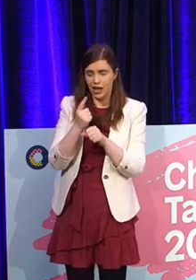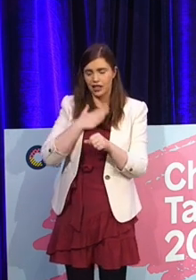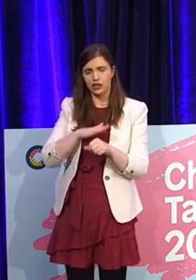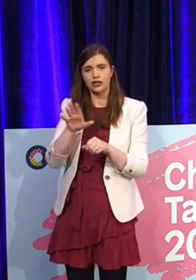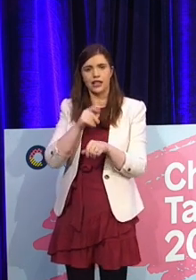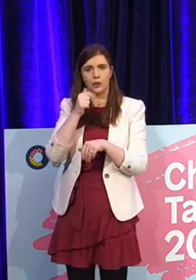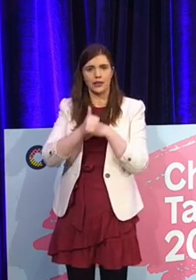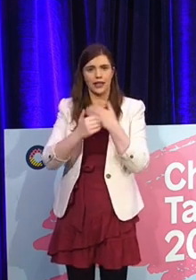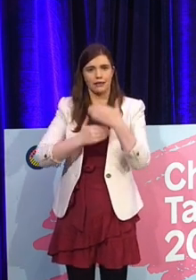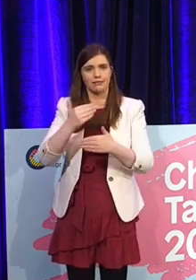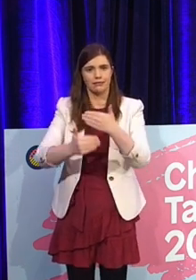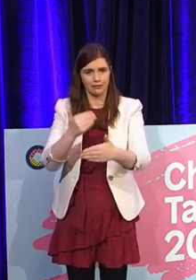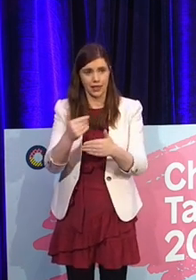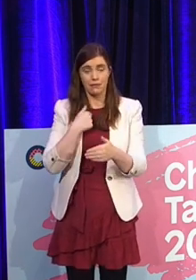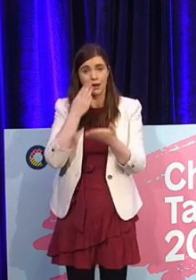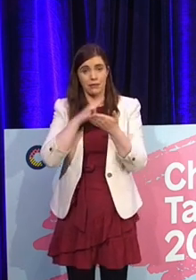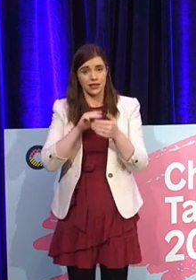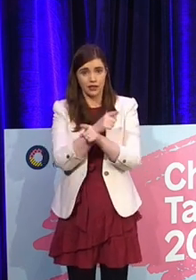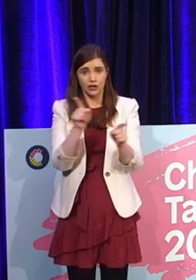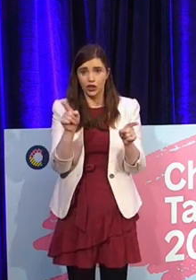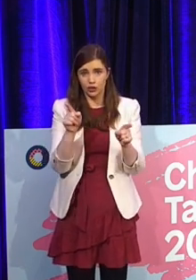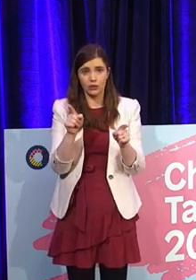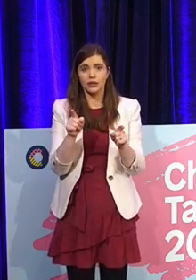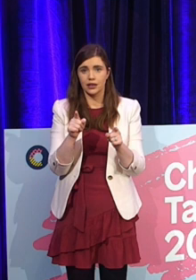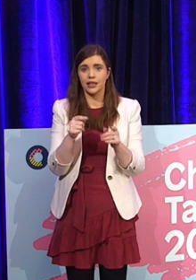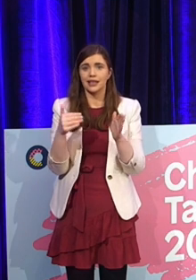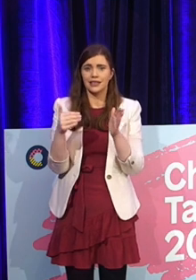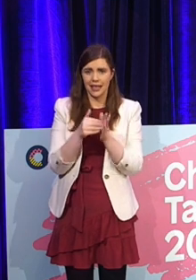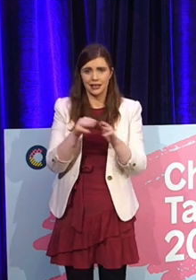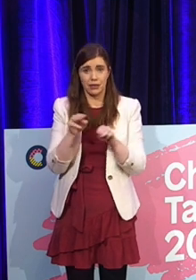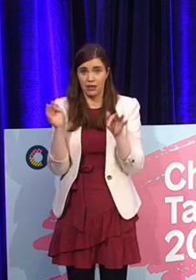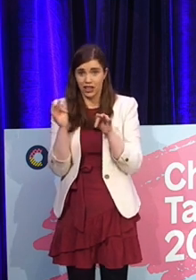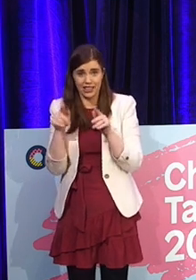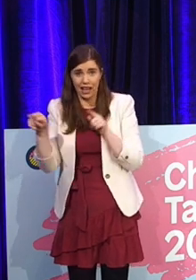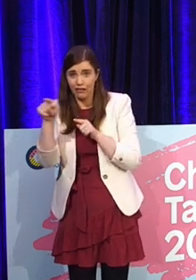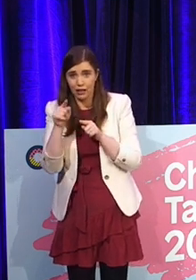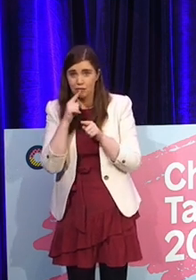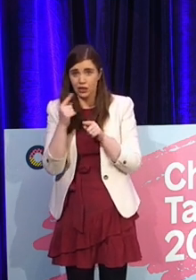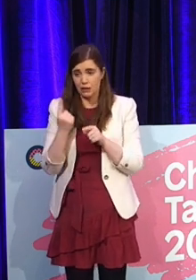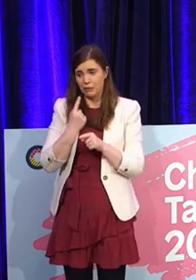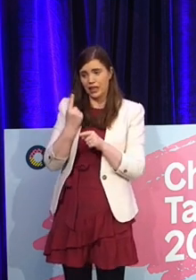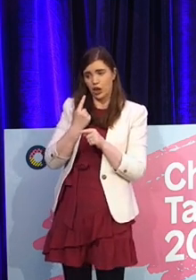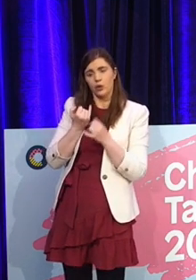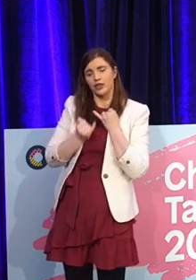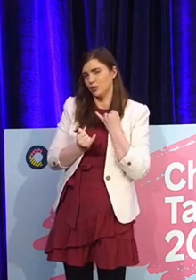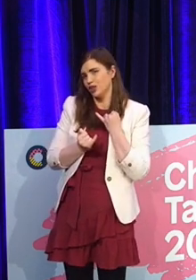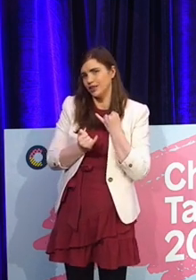time. My message to you is that yes, people are scary, but being alone is a lot